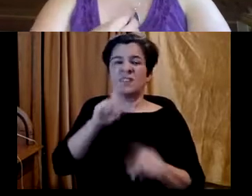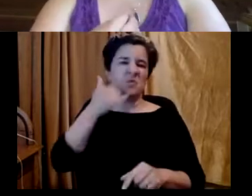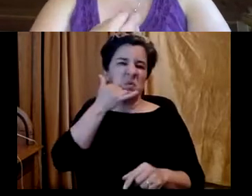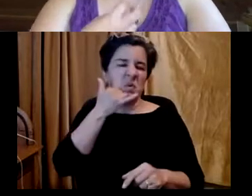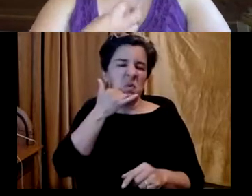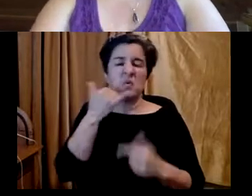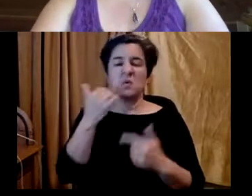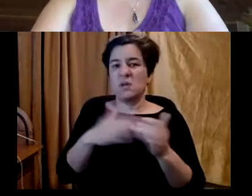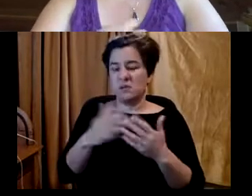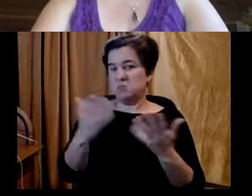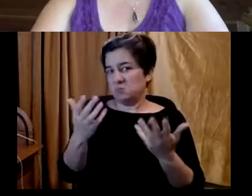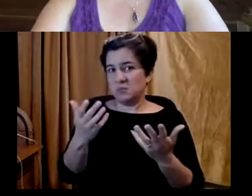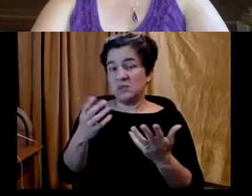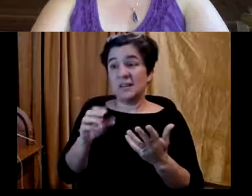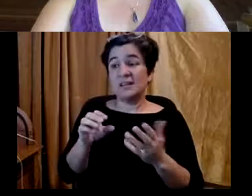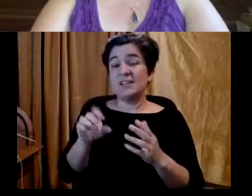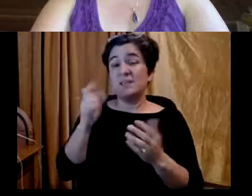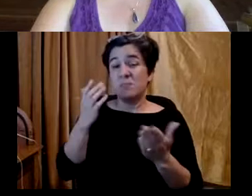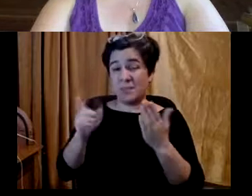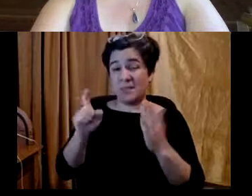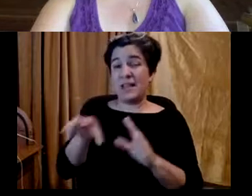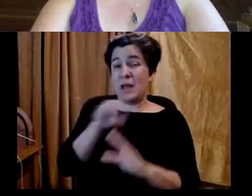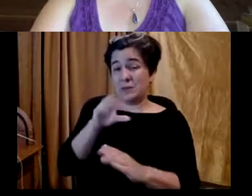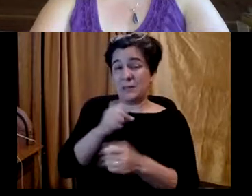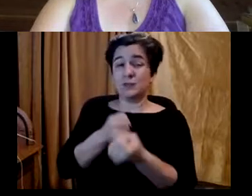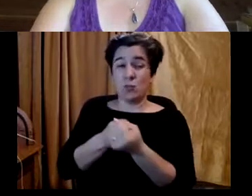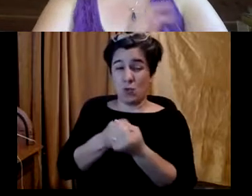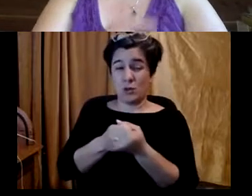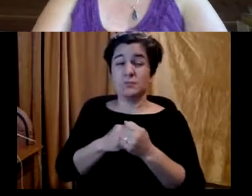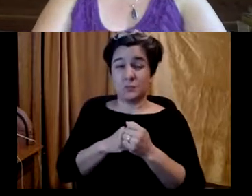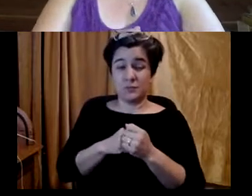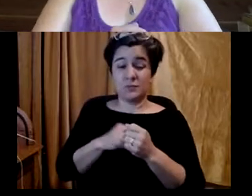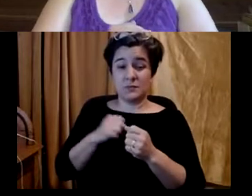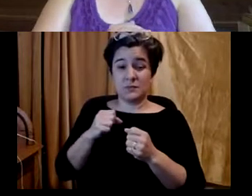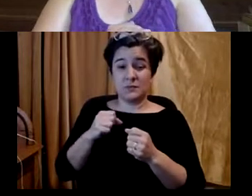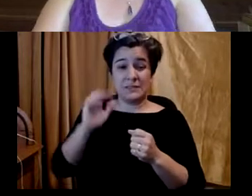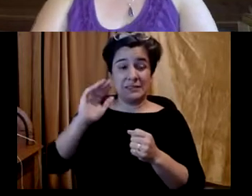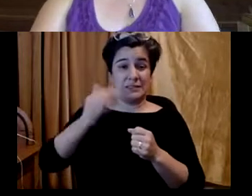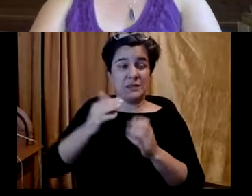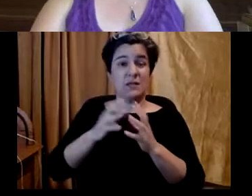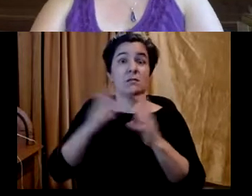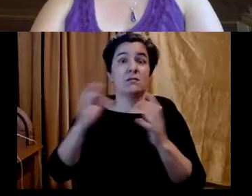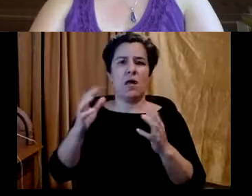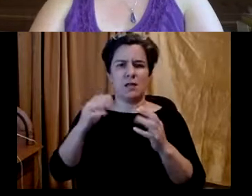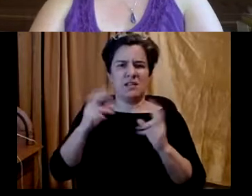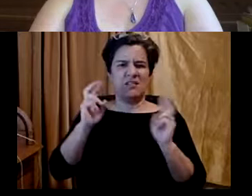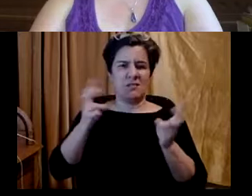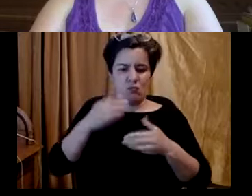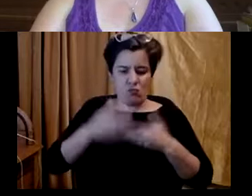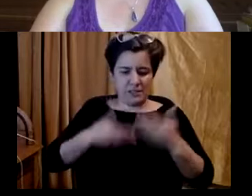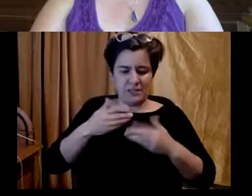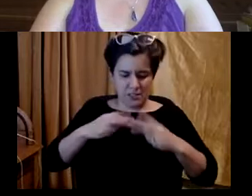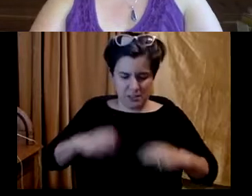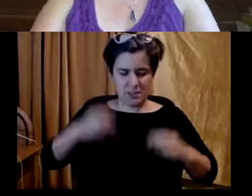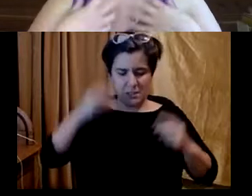support would be helpful for you, and having some support to do this would be good. It sounds like you've done tons of processing already. Has some of your processing